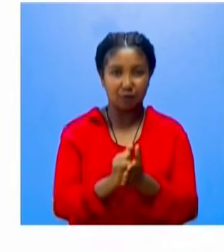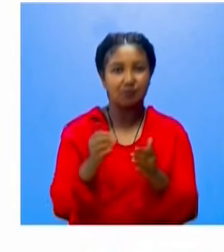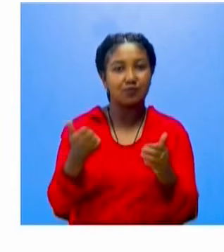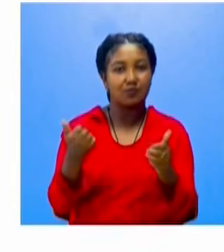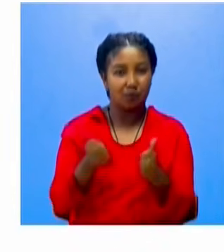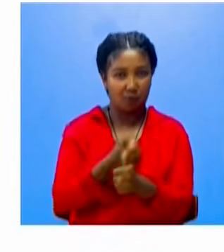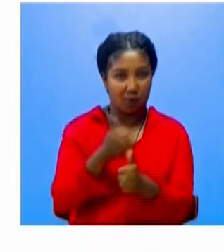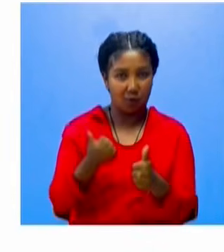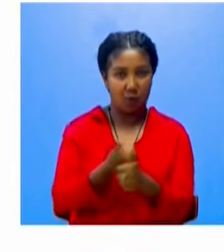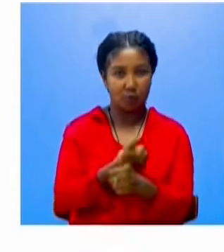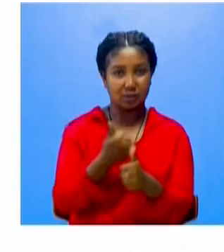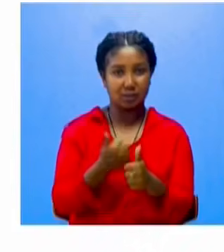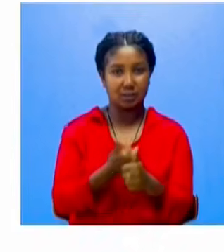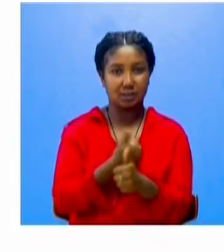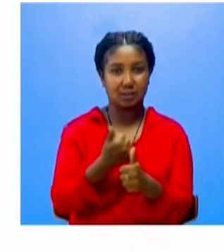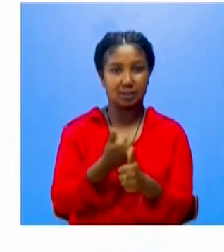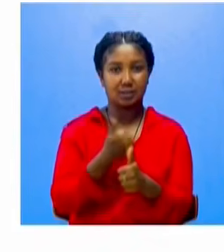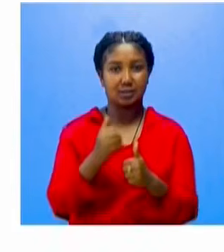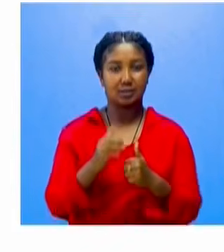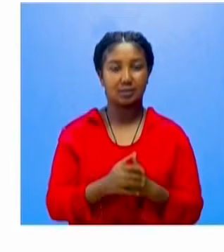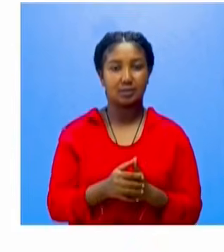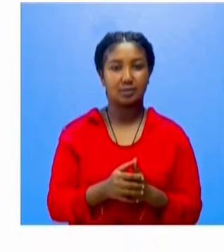follows